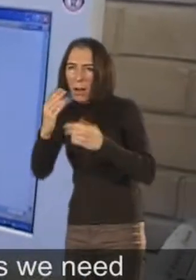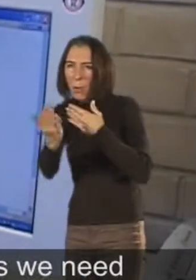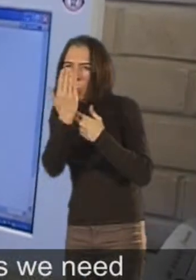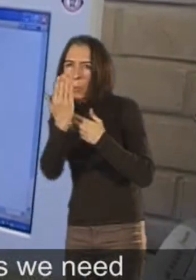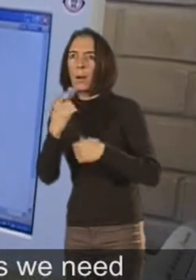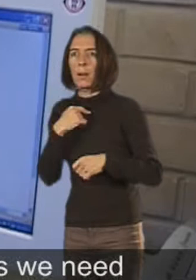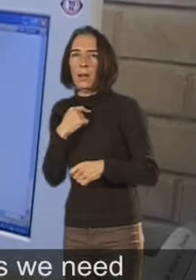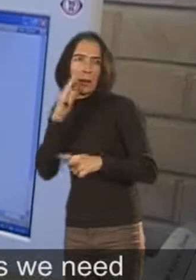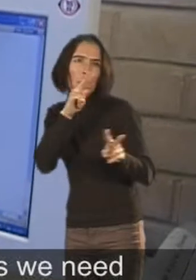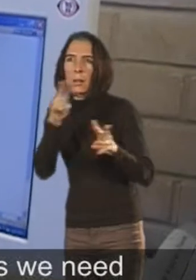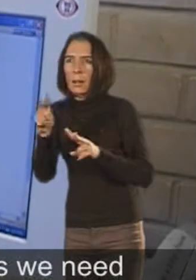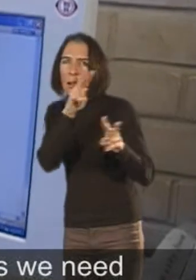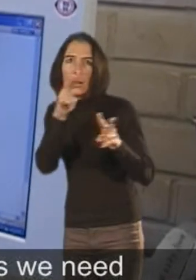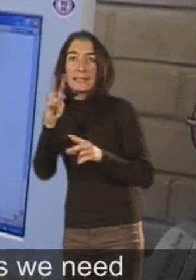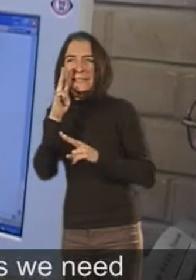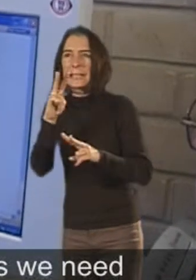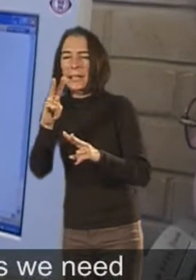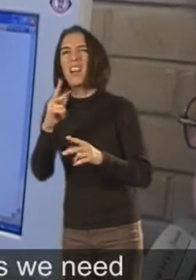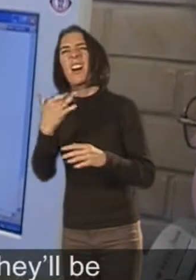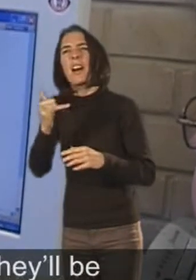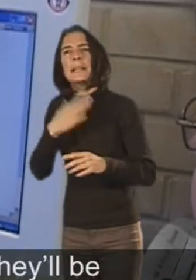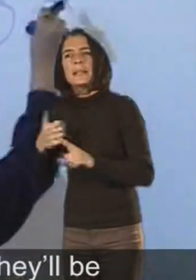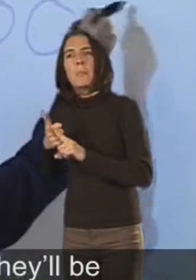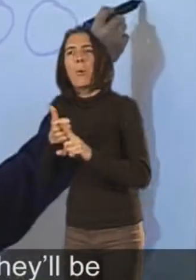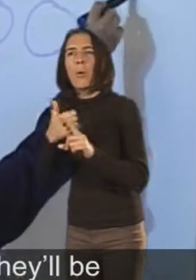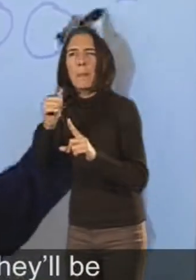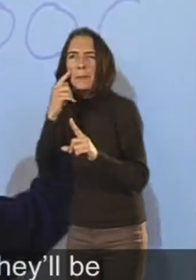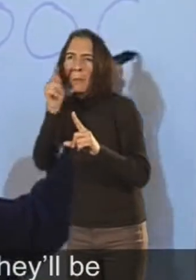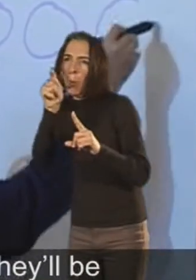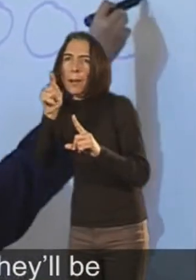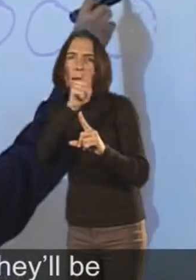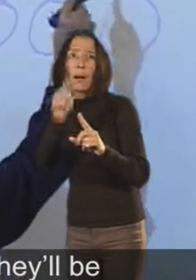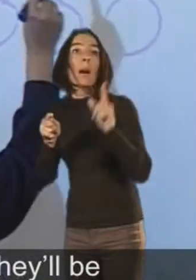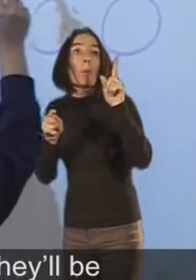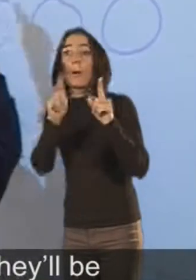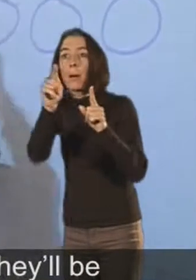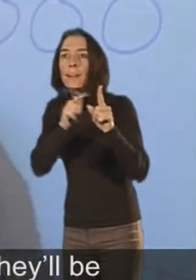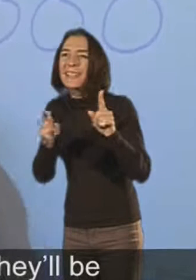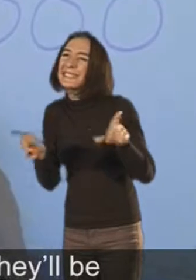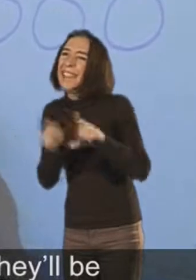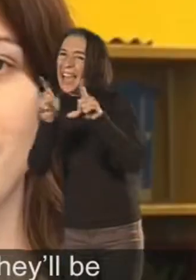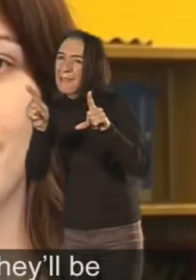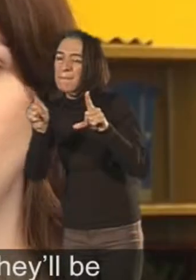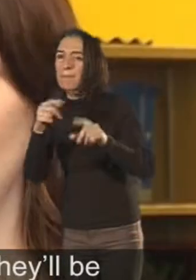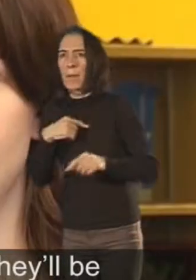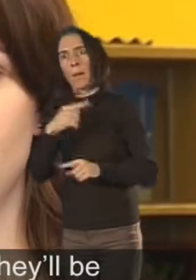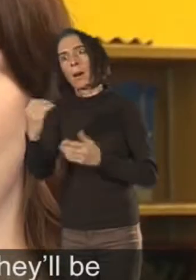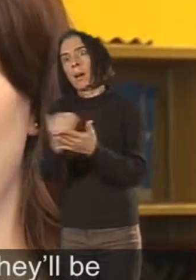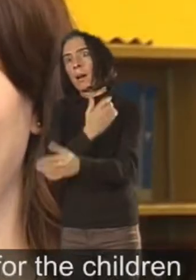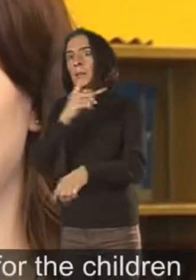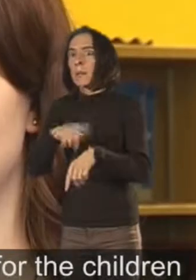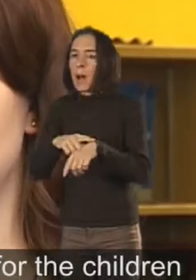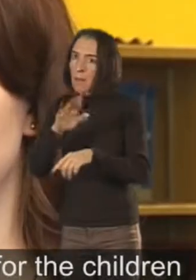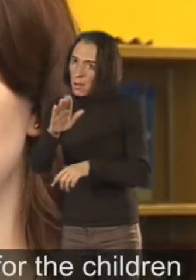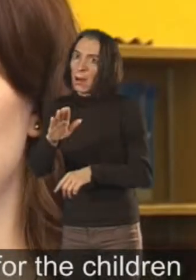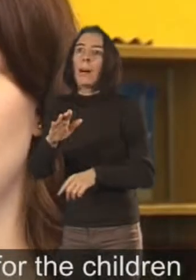on the screen. Sometimes we need the support where somebody will sit next to me. If I have to point to something, they'll be pointing to the same thing, but it saves a lot of time